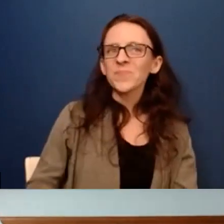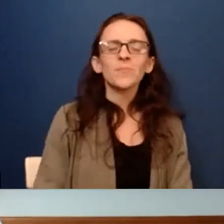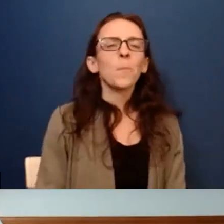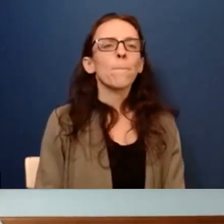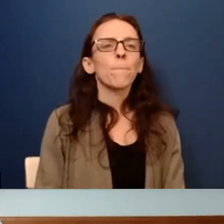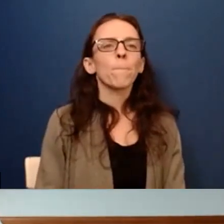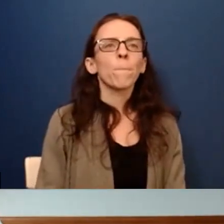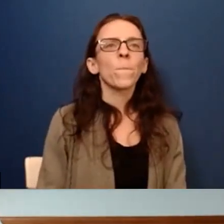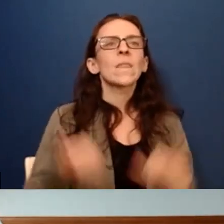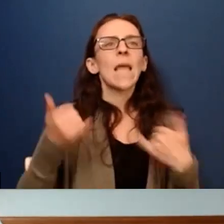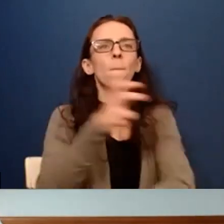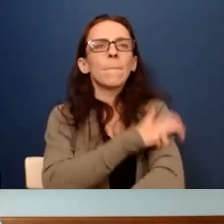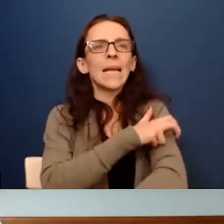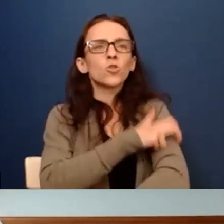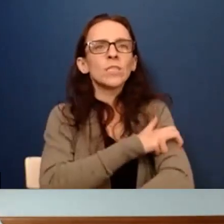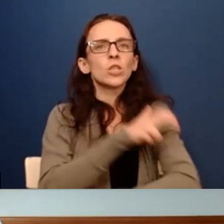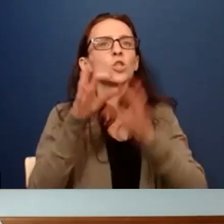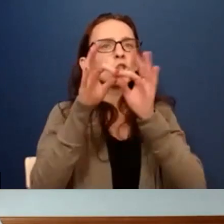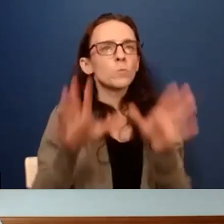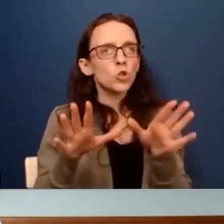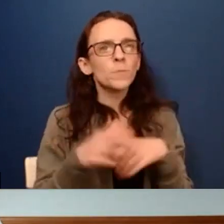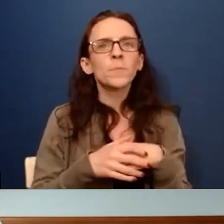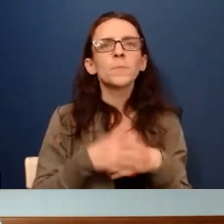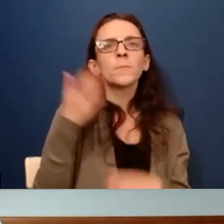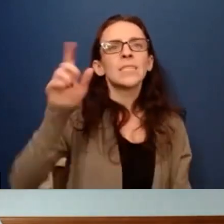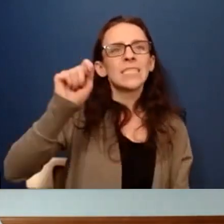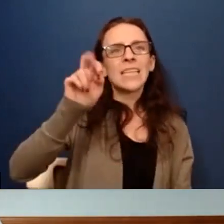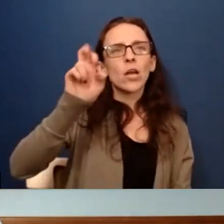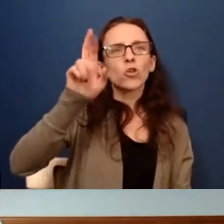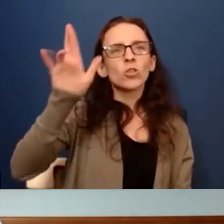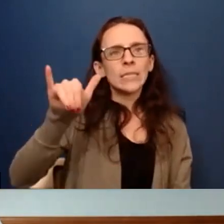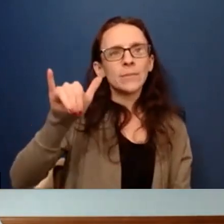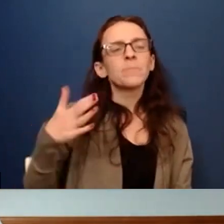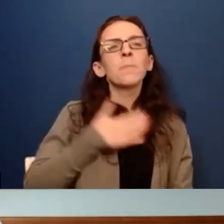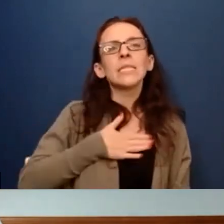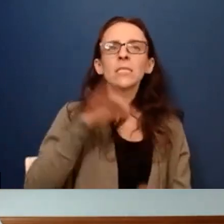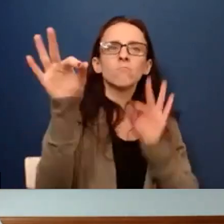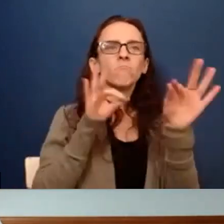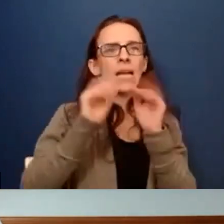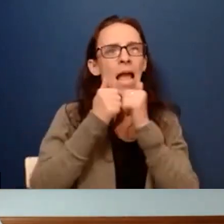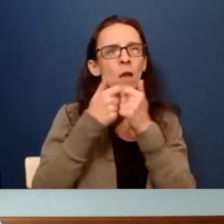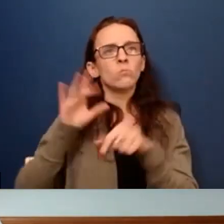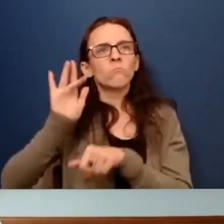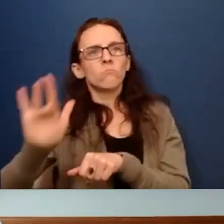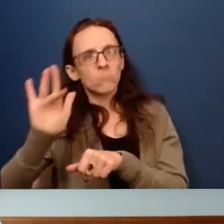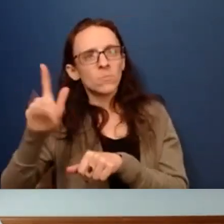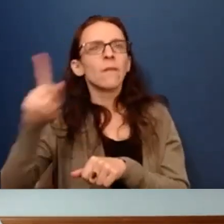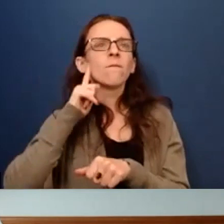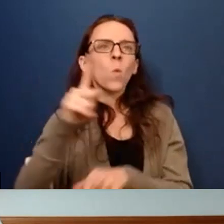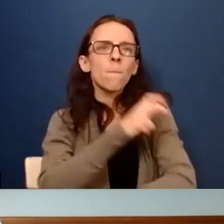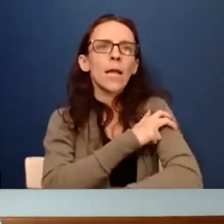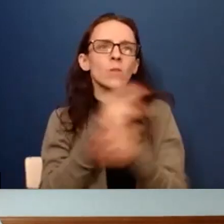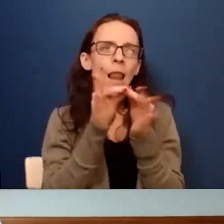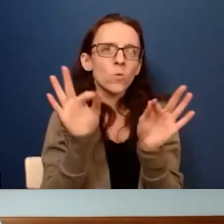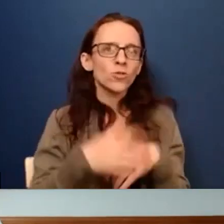Our Mandarin interpreter, I'm sorry, is Terry Yin. Please give the Zoom instructions in Mandarin.